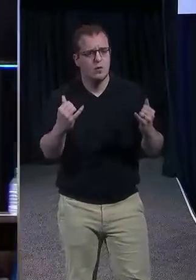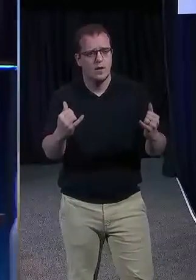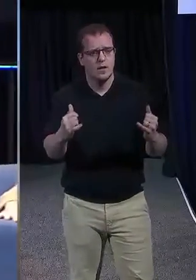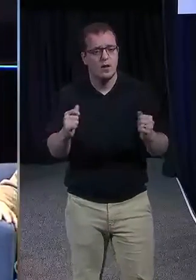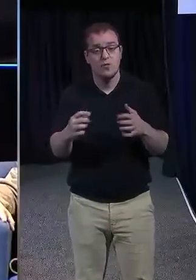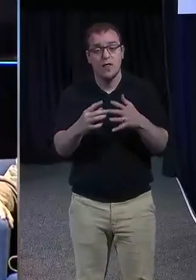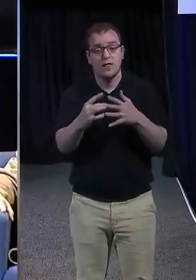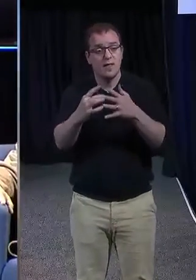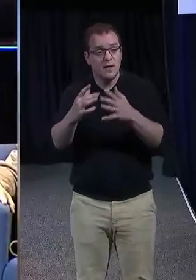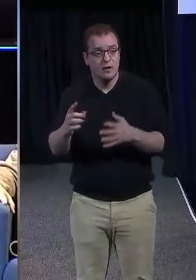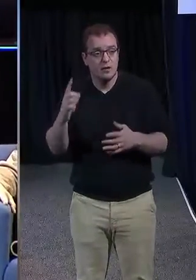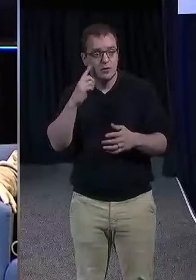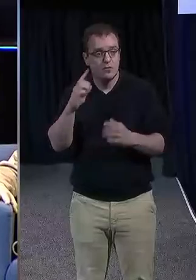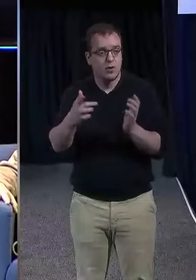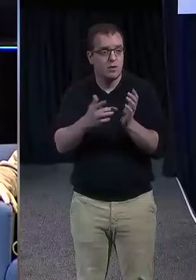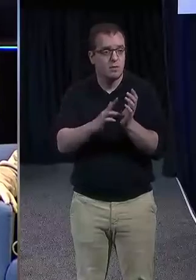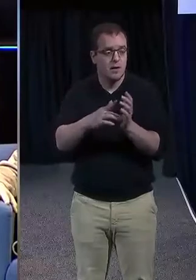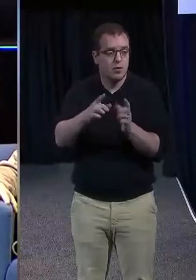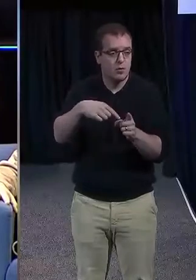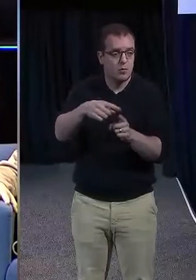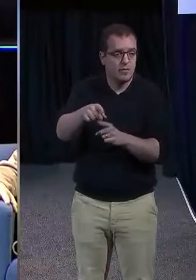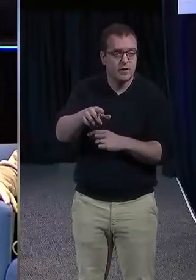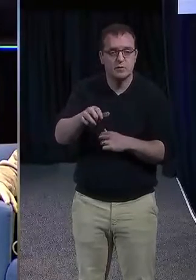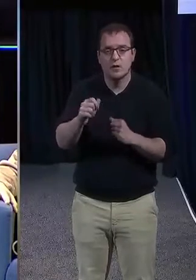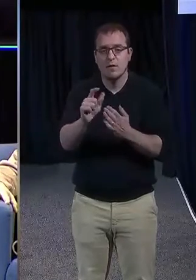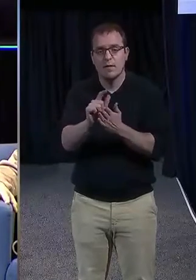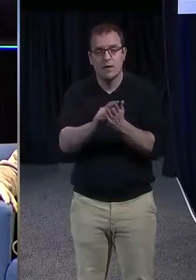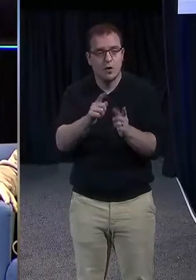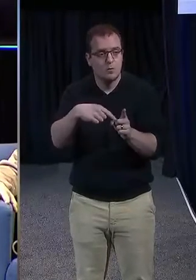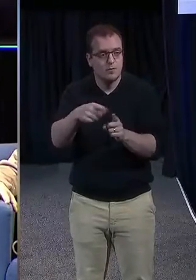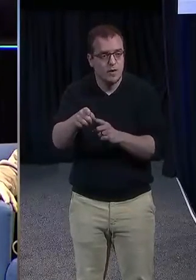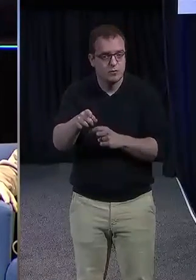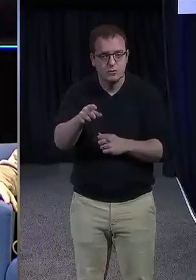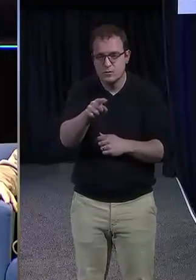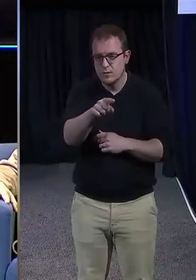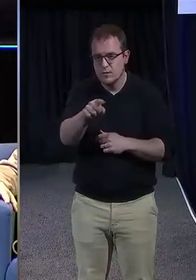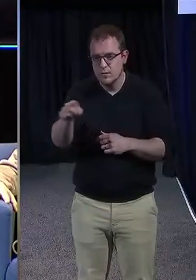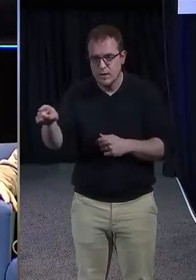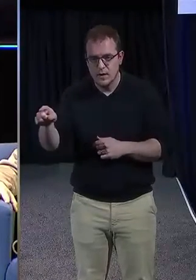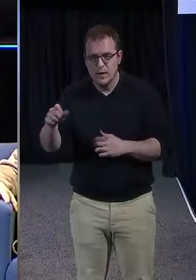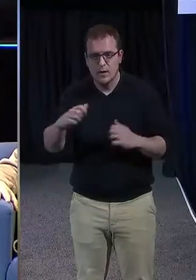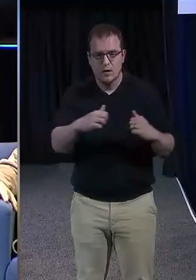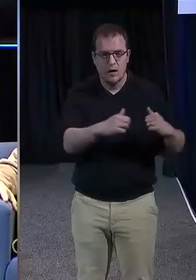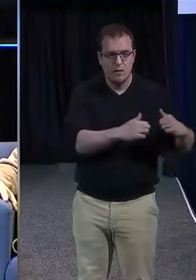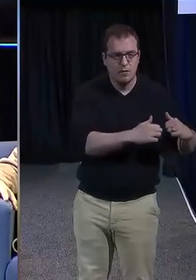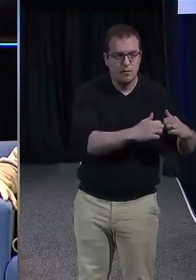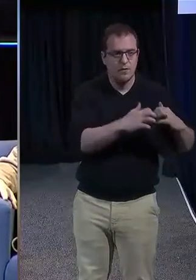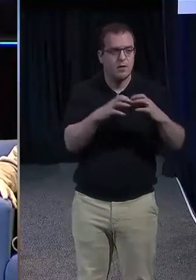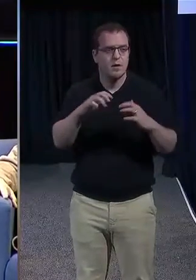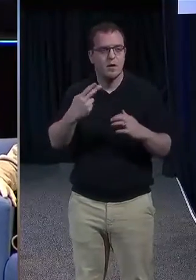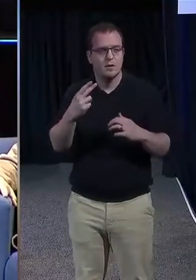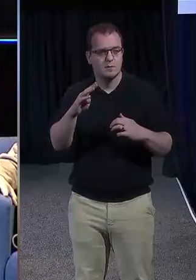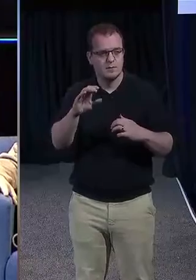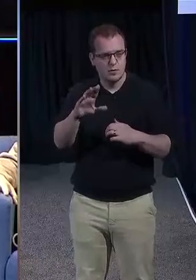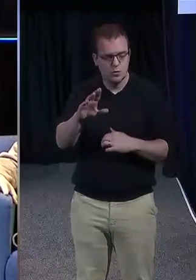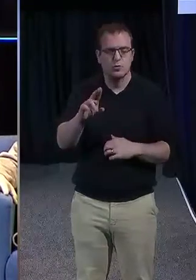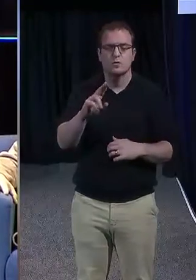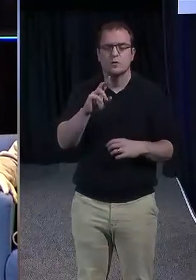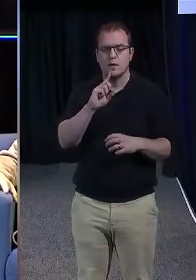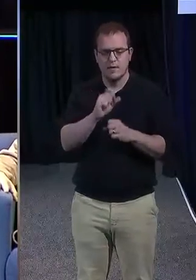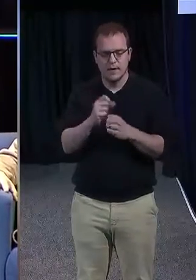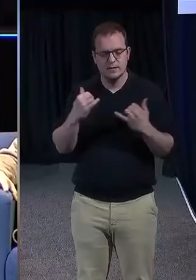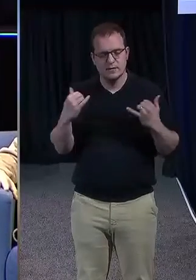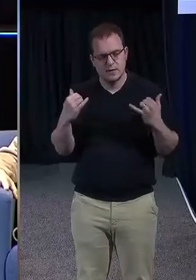leaders of the medical profession, the leaders of the legal profession have come from the ranks of HBCUs, and they